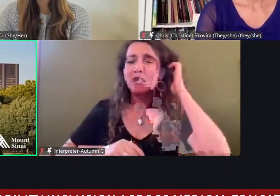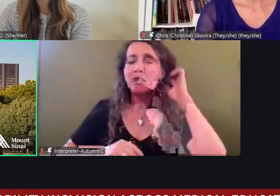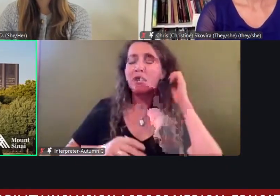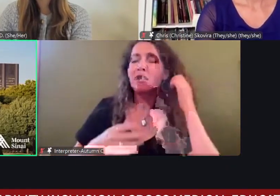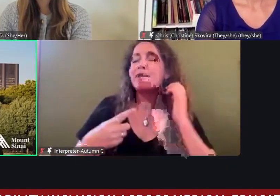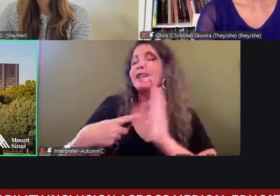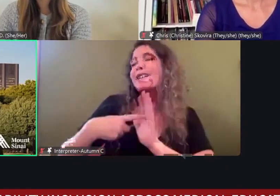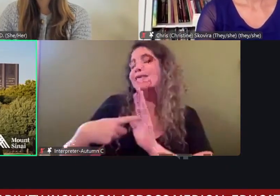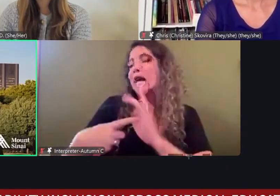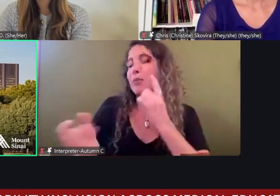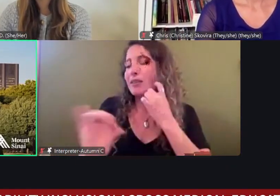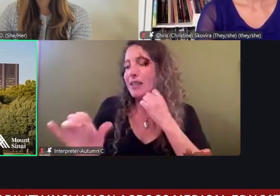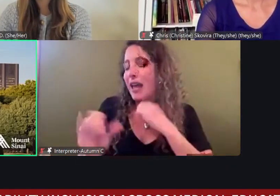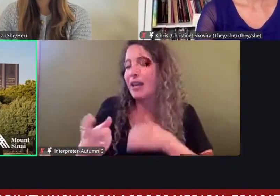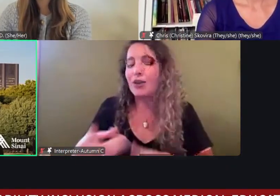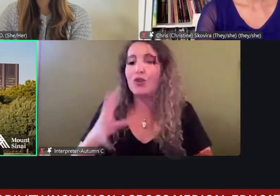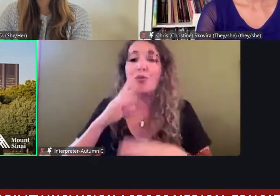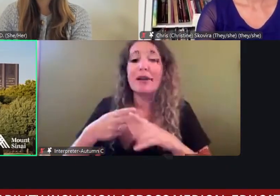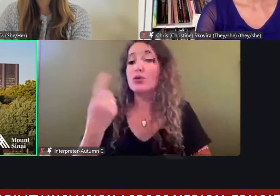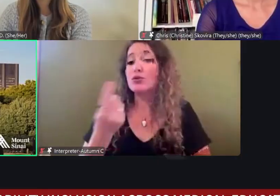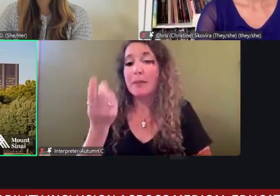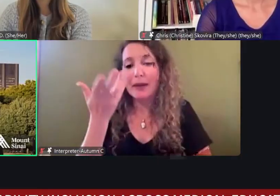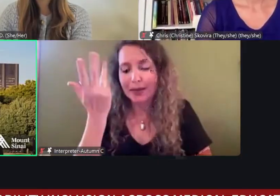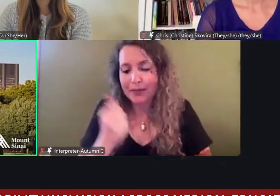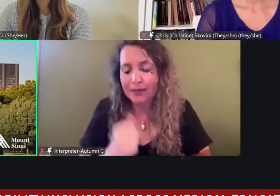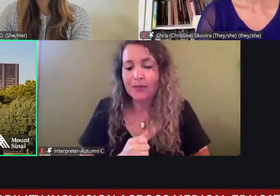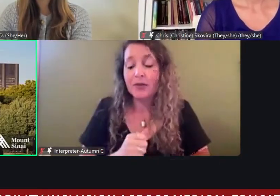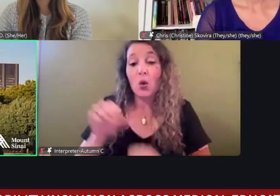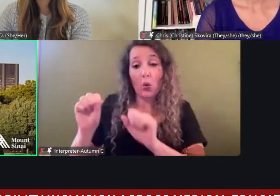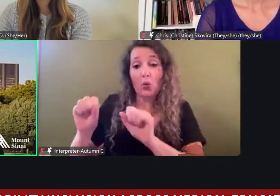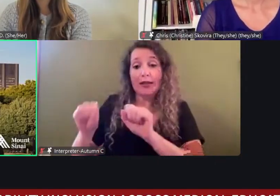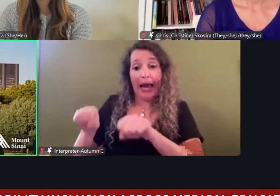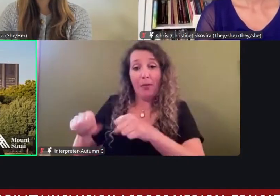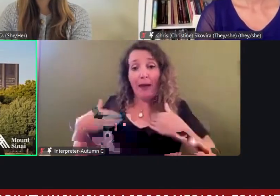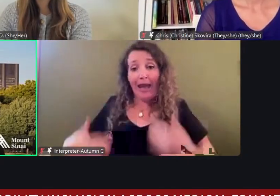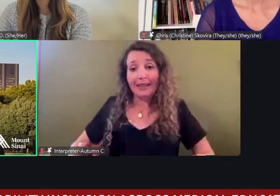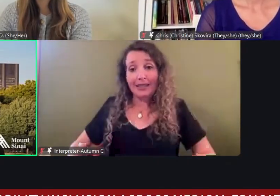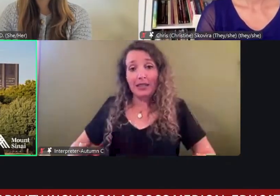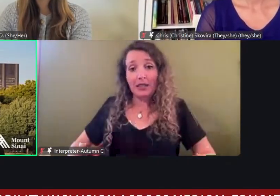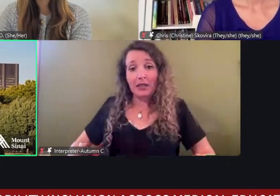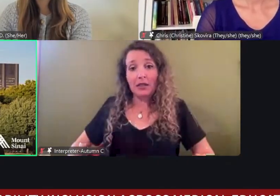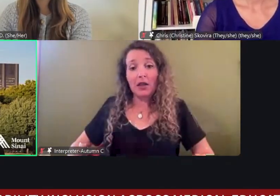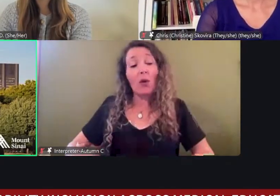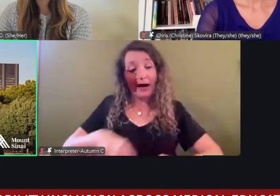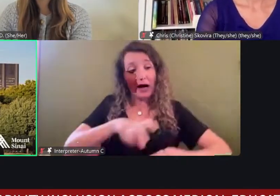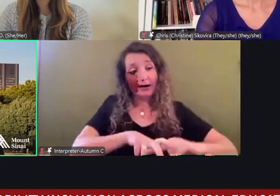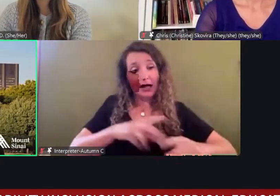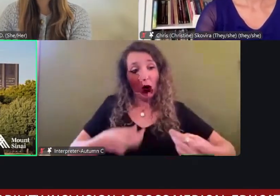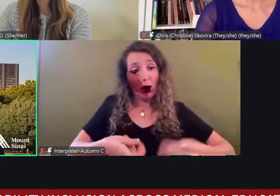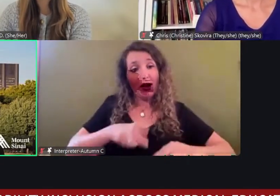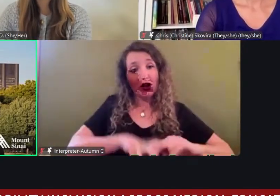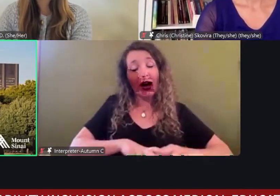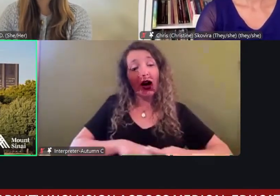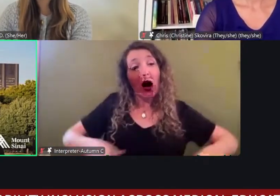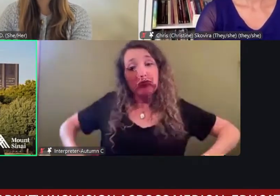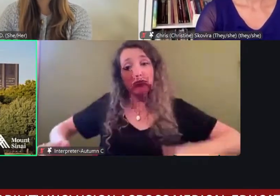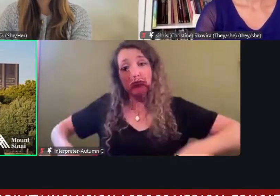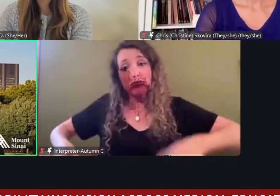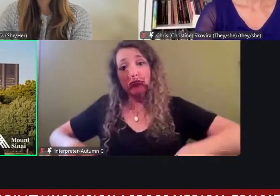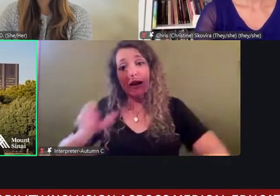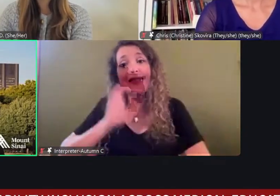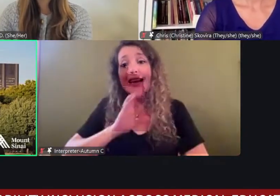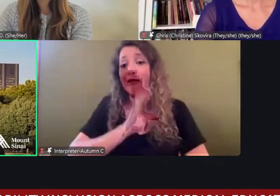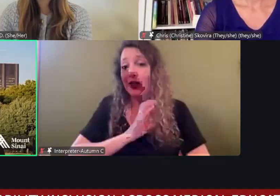example I could point to is if you say to somebody who's able-bodied, will get in a wheelchair and go to the cafeteria and get a cup of